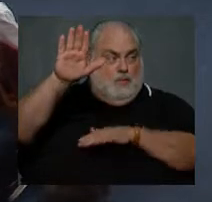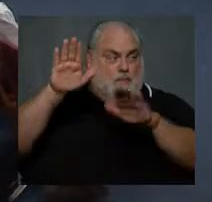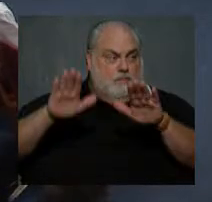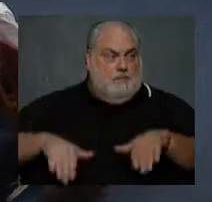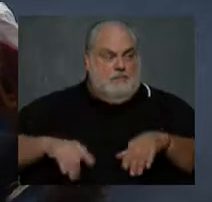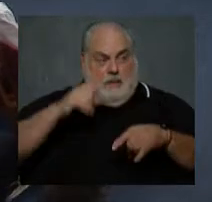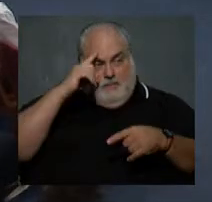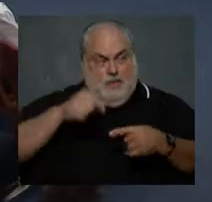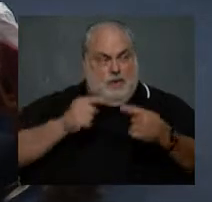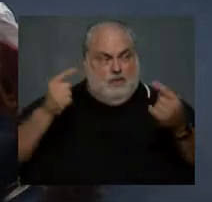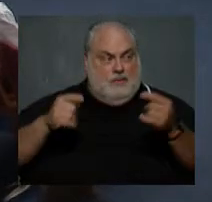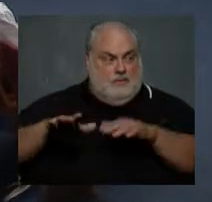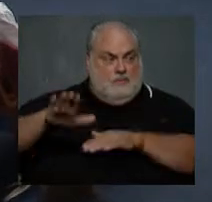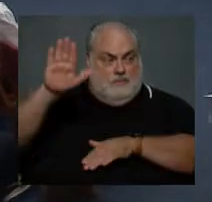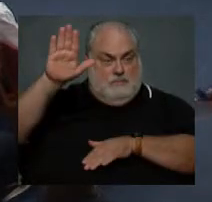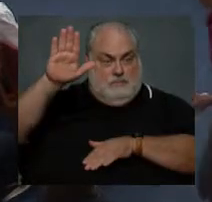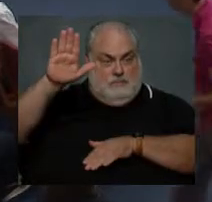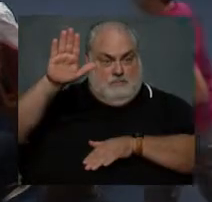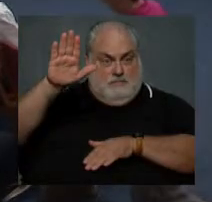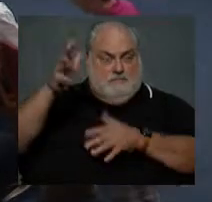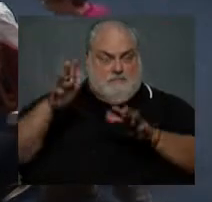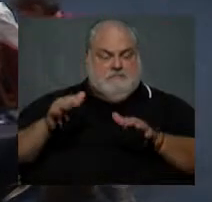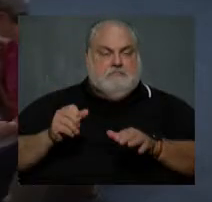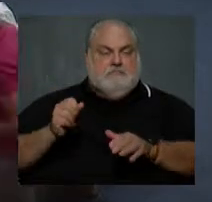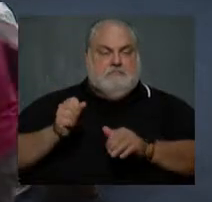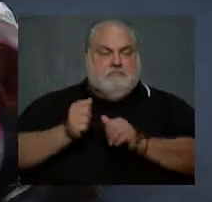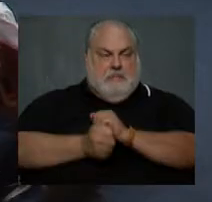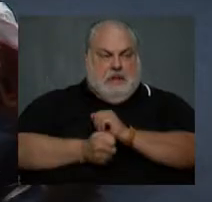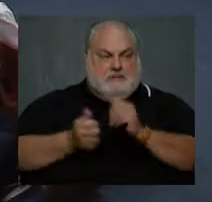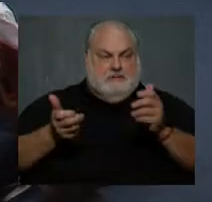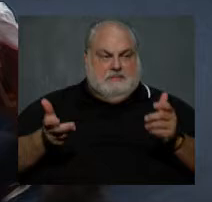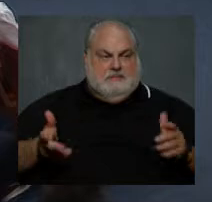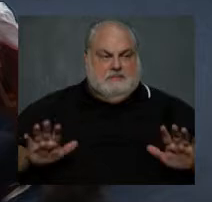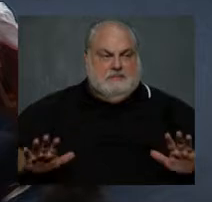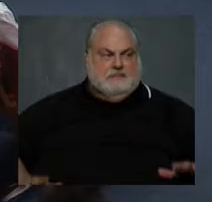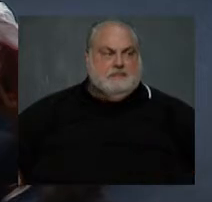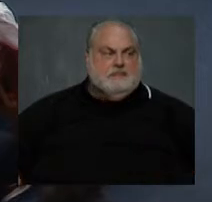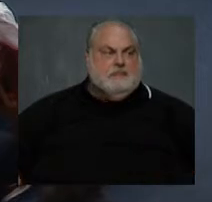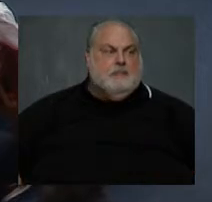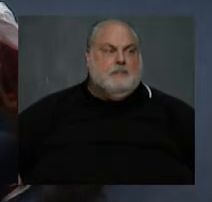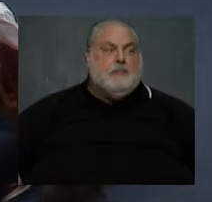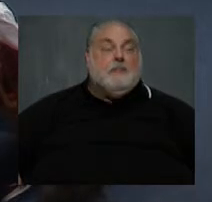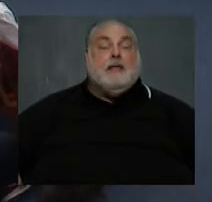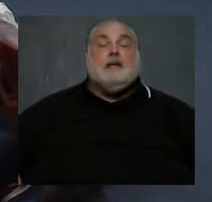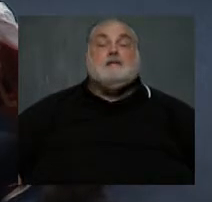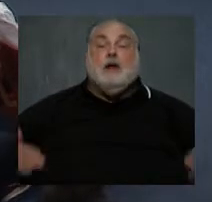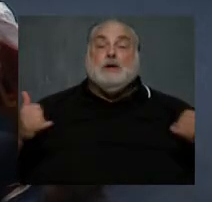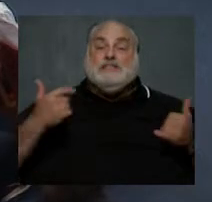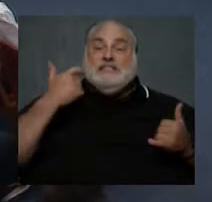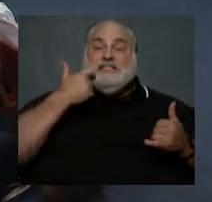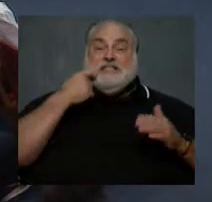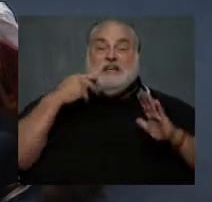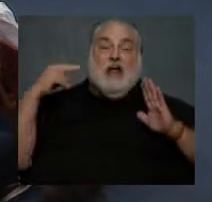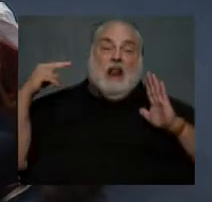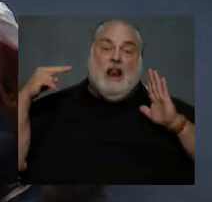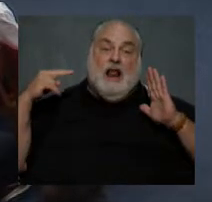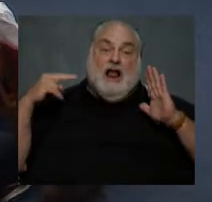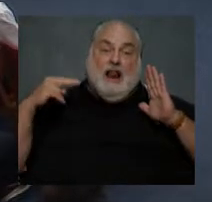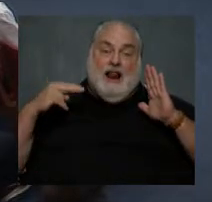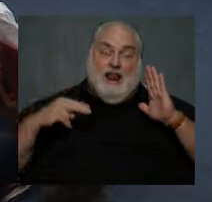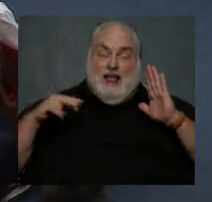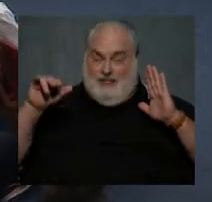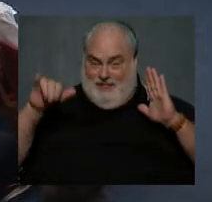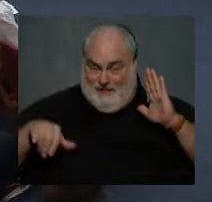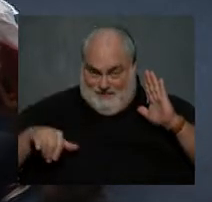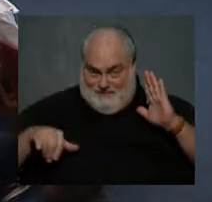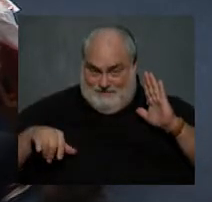Those who do not. Consent agenda passes. So if you saw your item